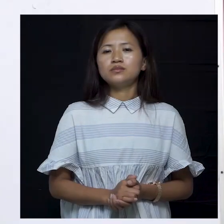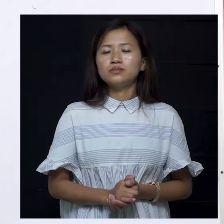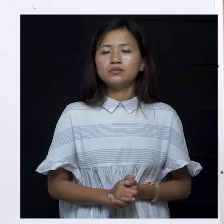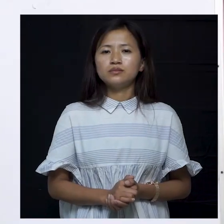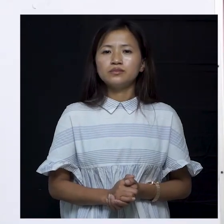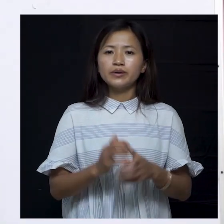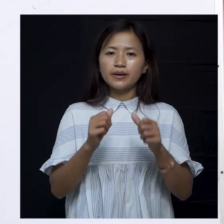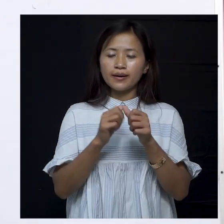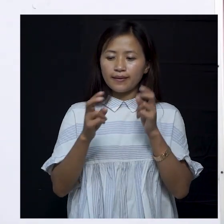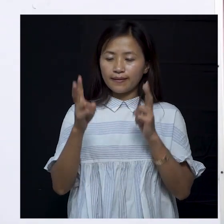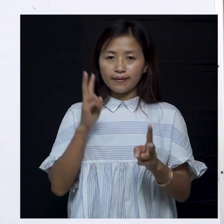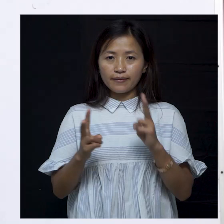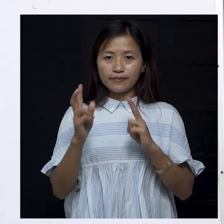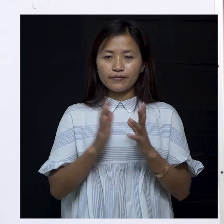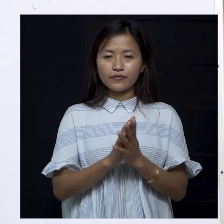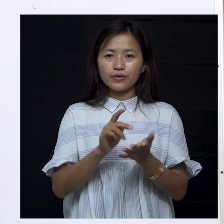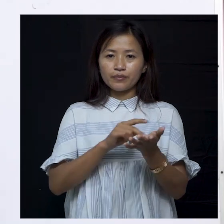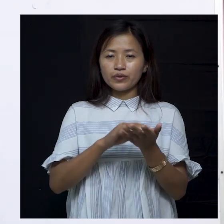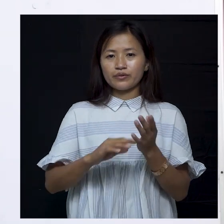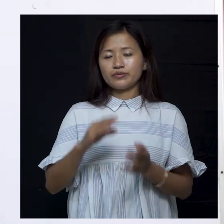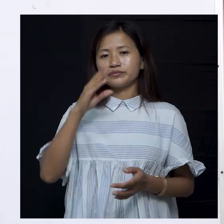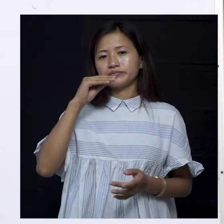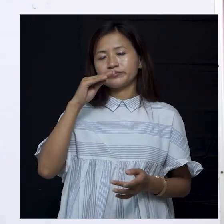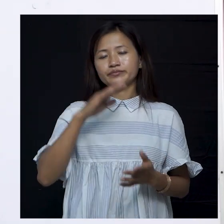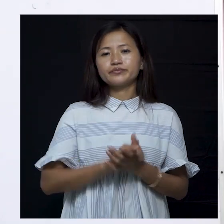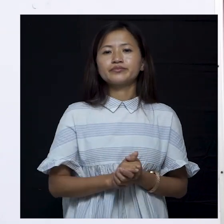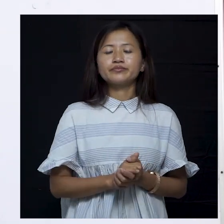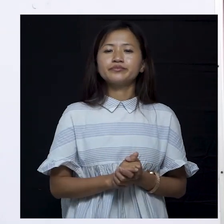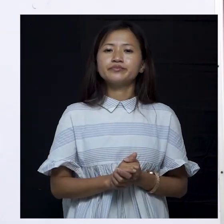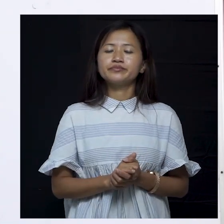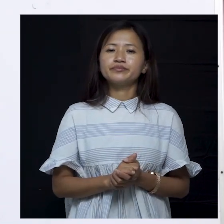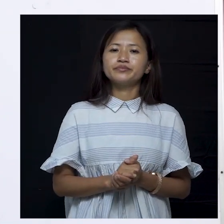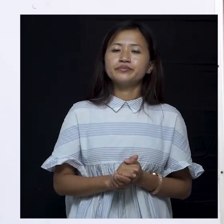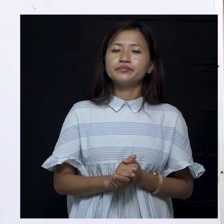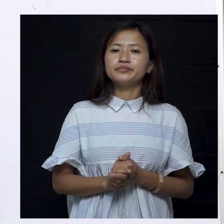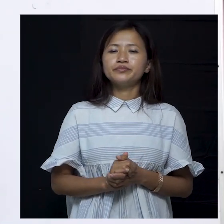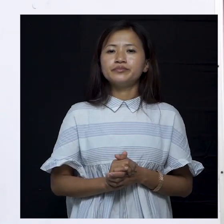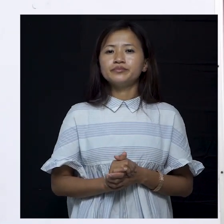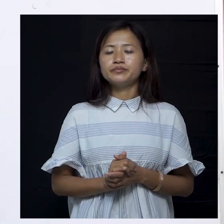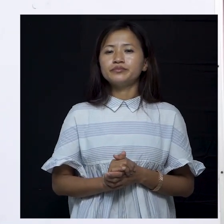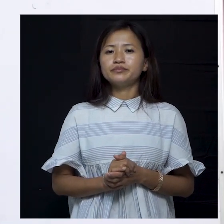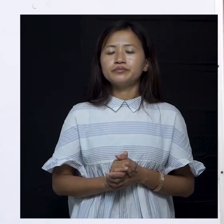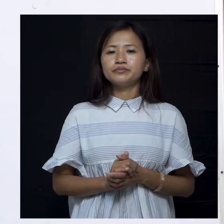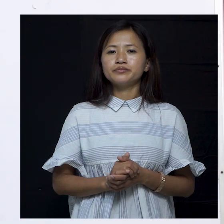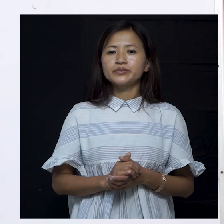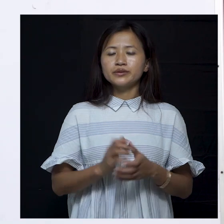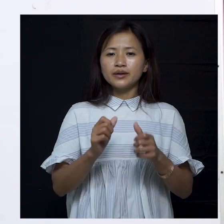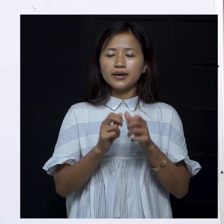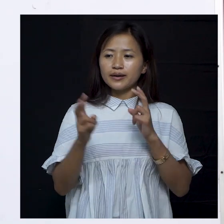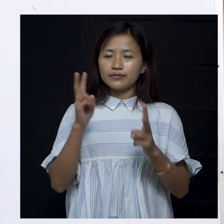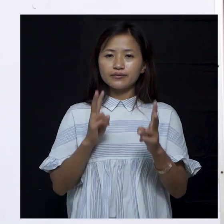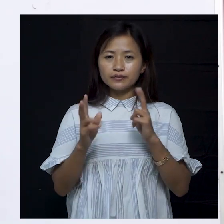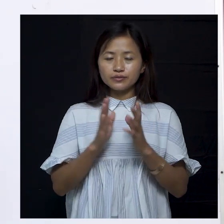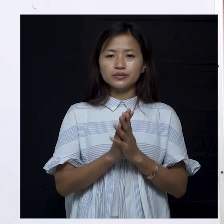An adverb, that is a part of speech, right? That is a part of speech, and then an adverb adds meaning to the